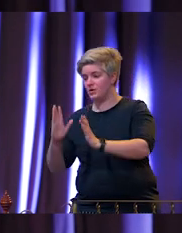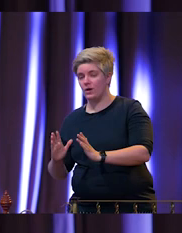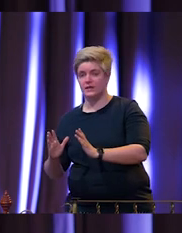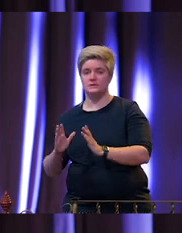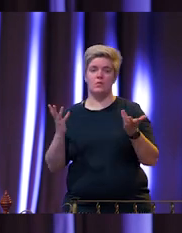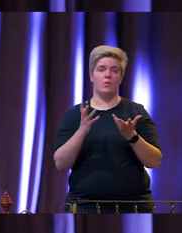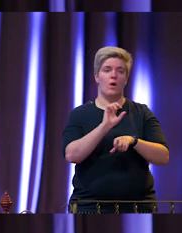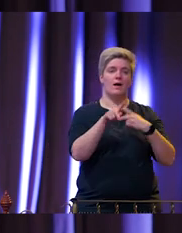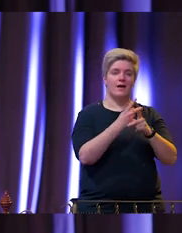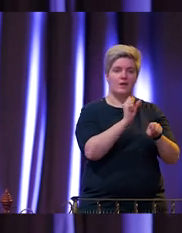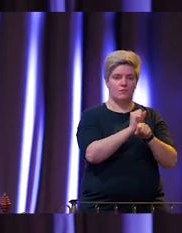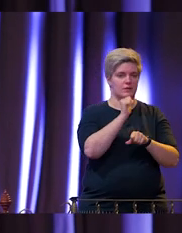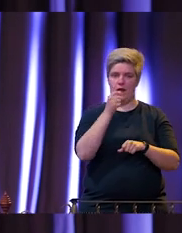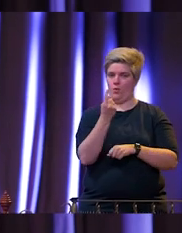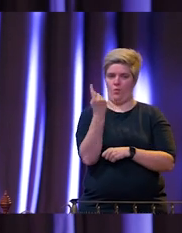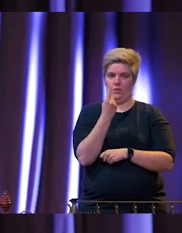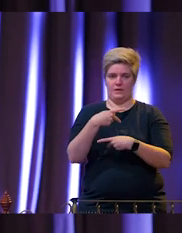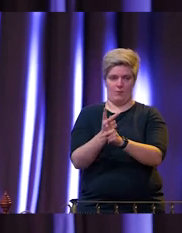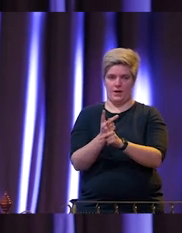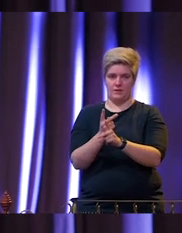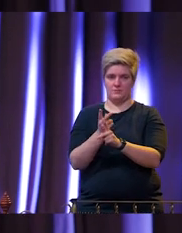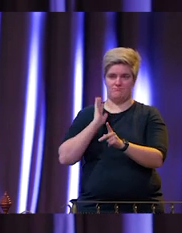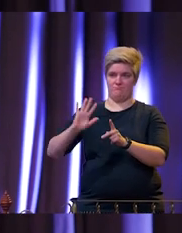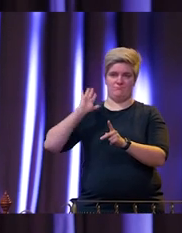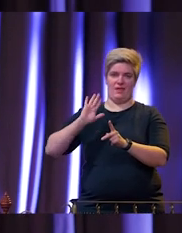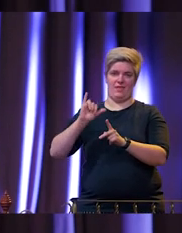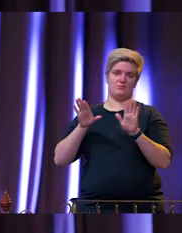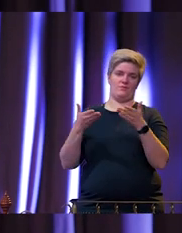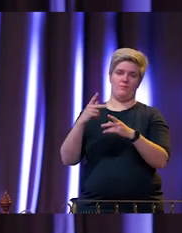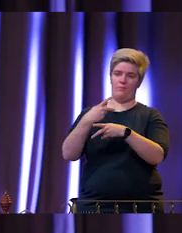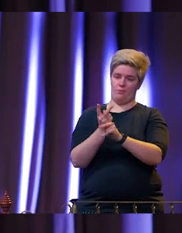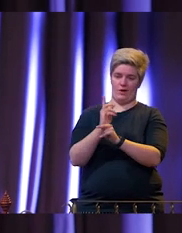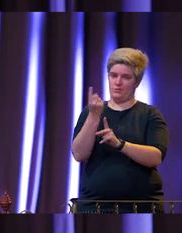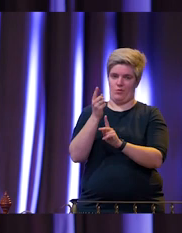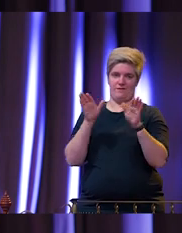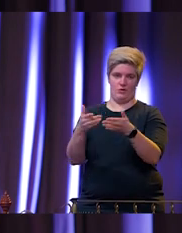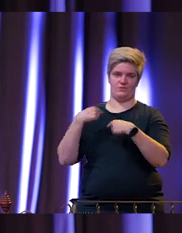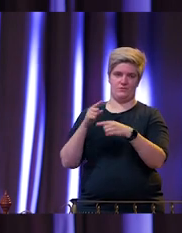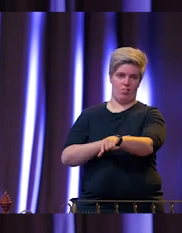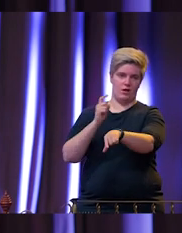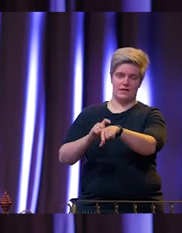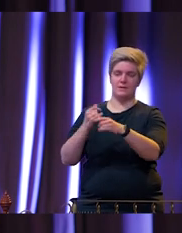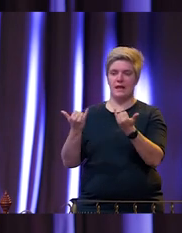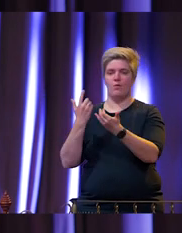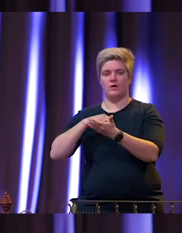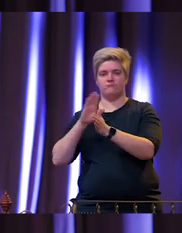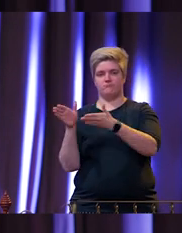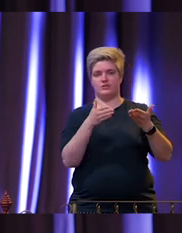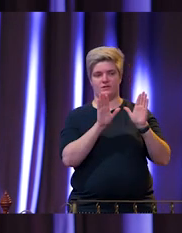its employees, with the work that it does, and not just the product, which was a focus for too long. But I think that we're shifting